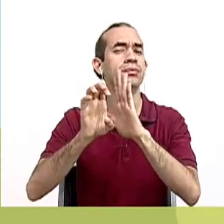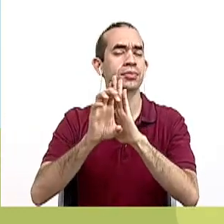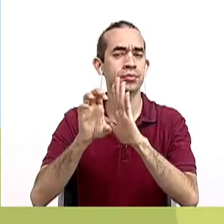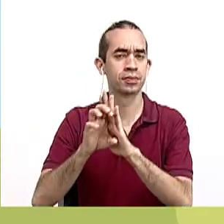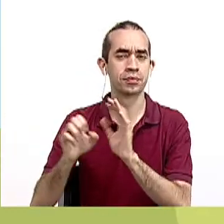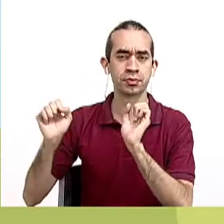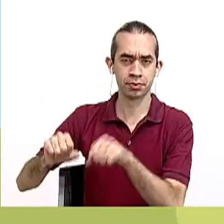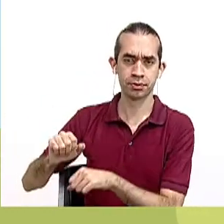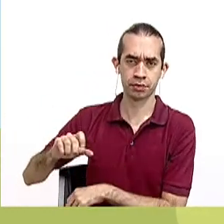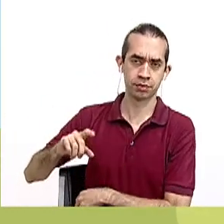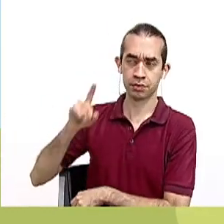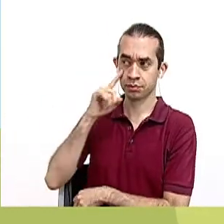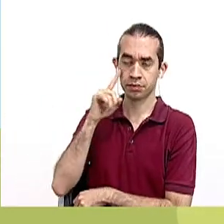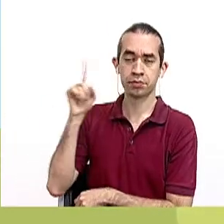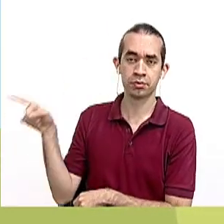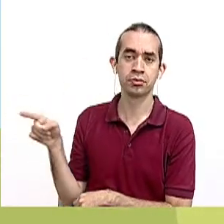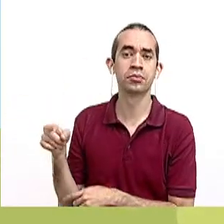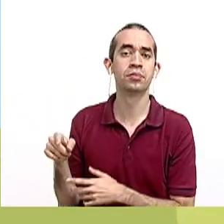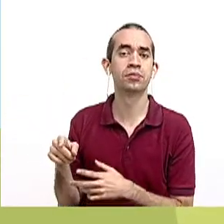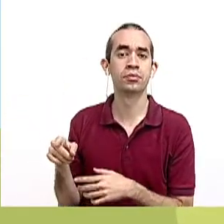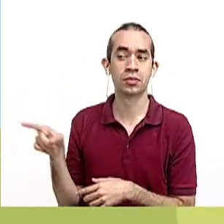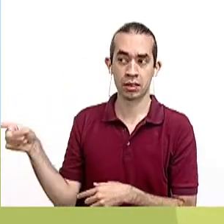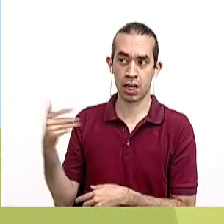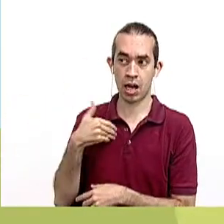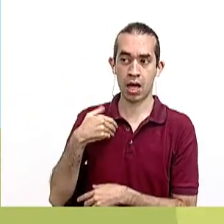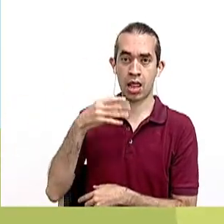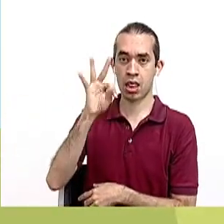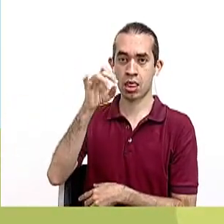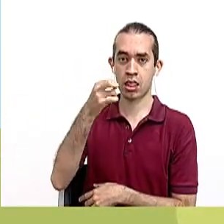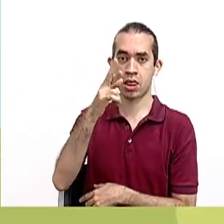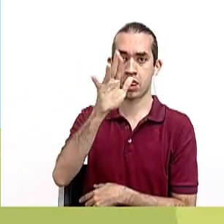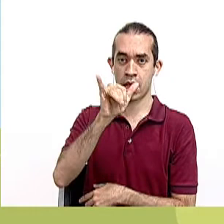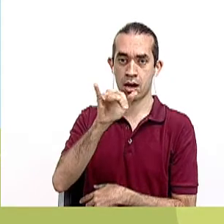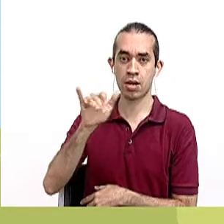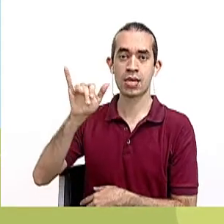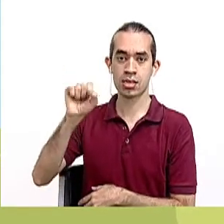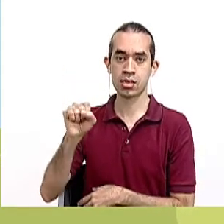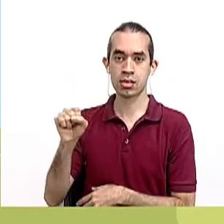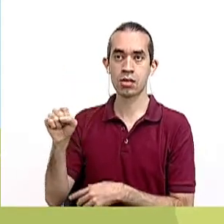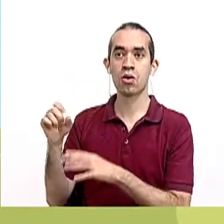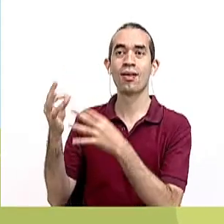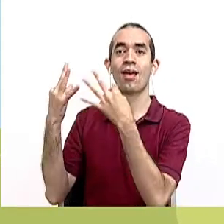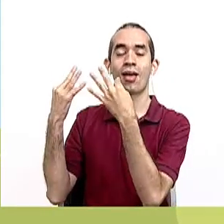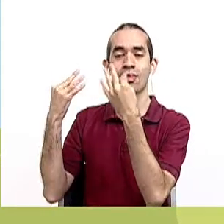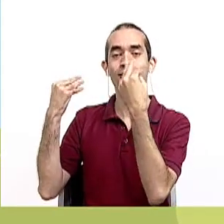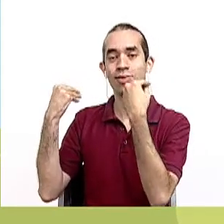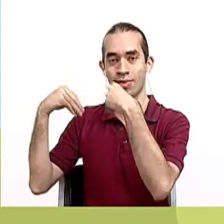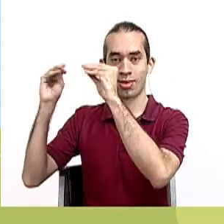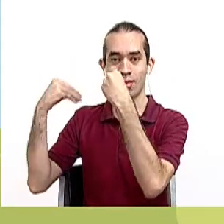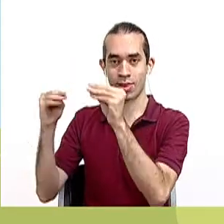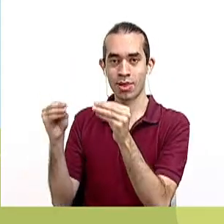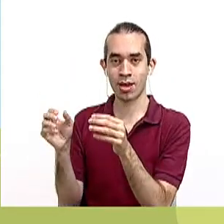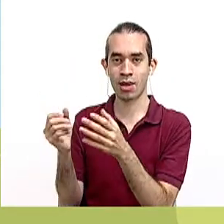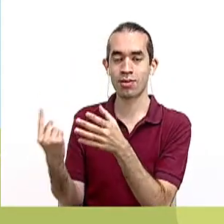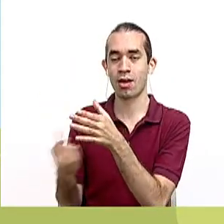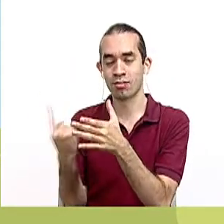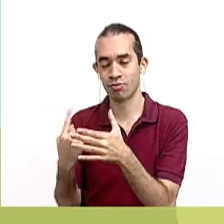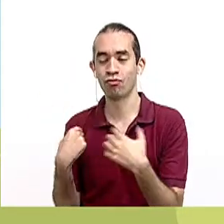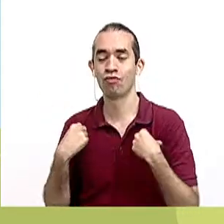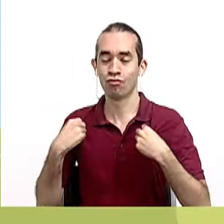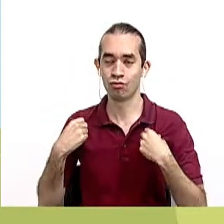can say that there is an appliance store, okay, here, there is an appliance